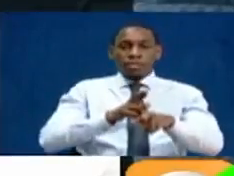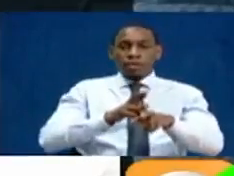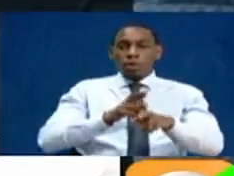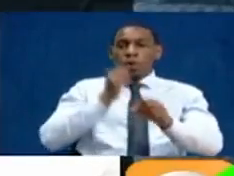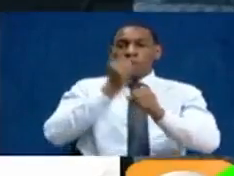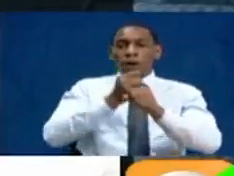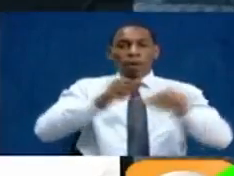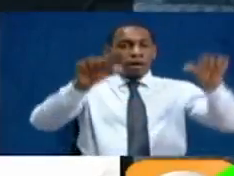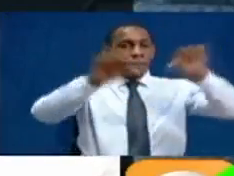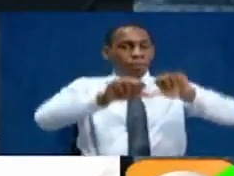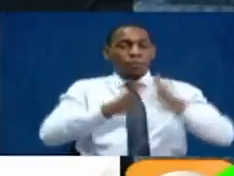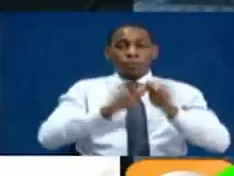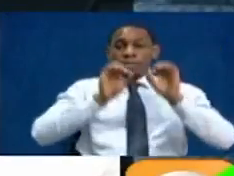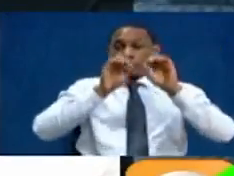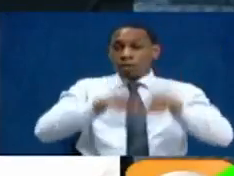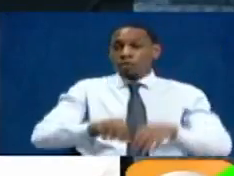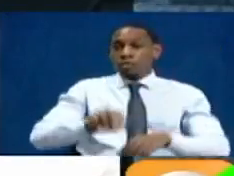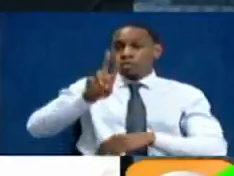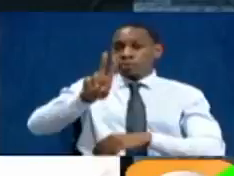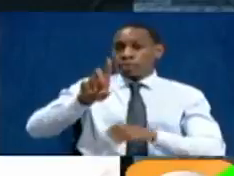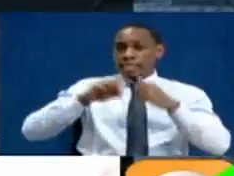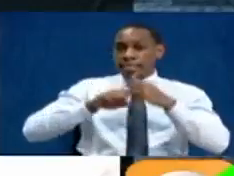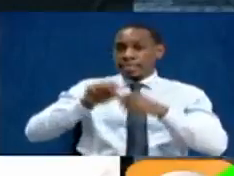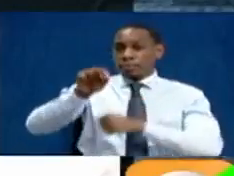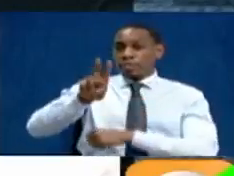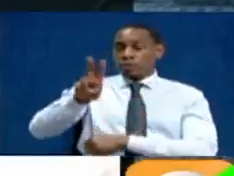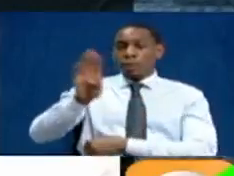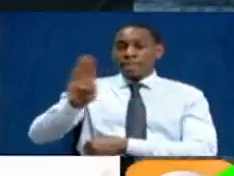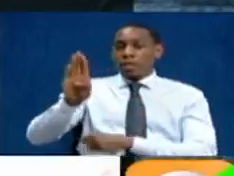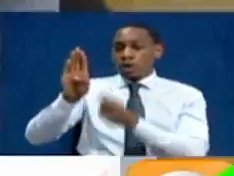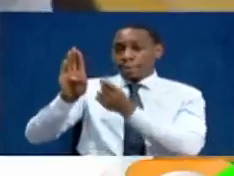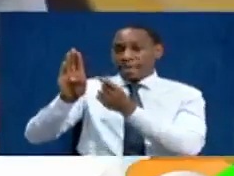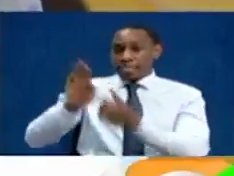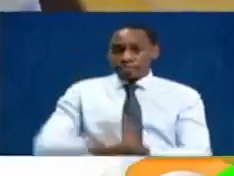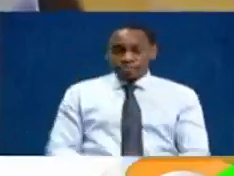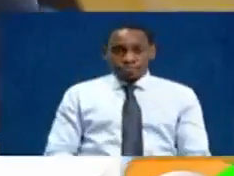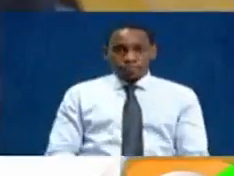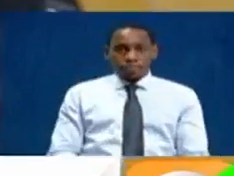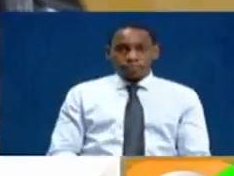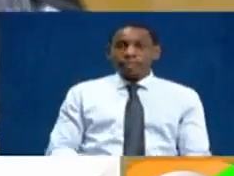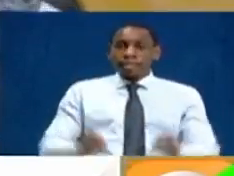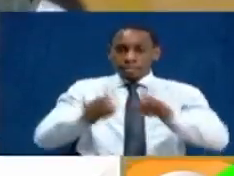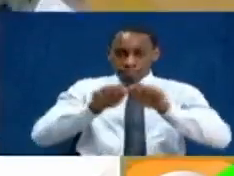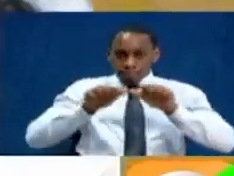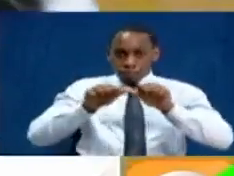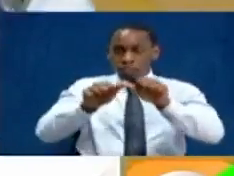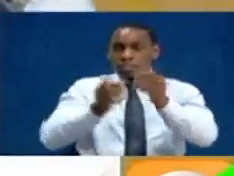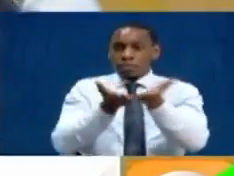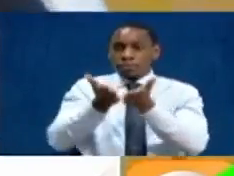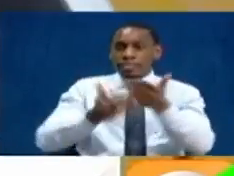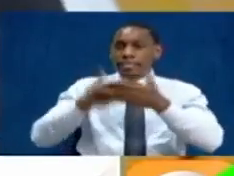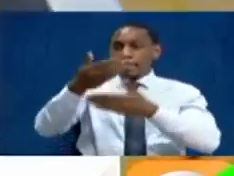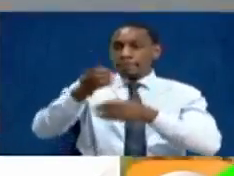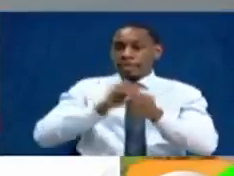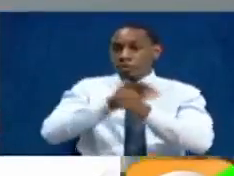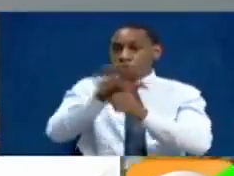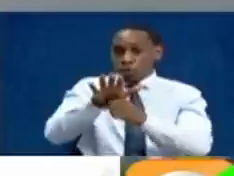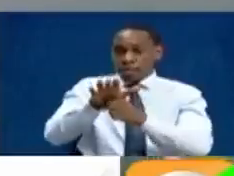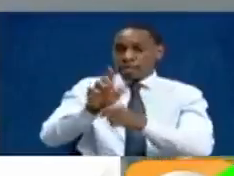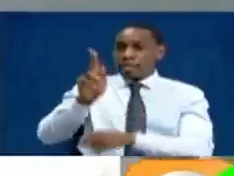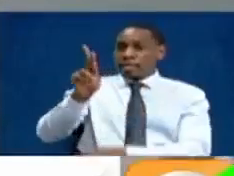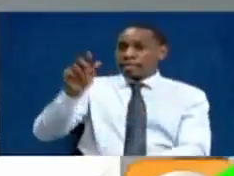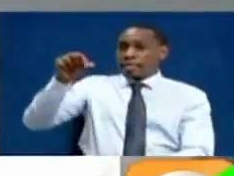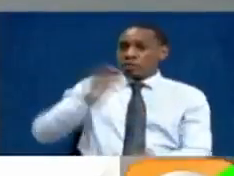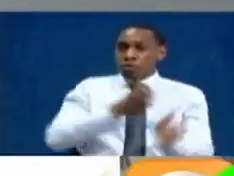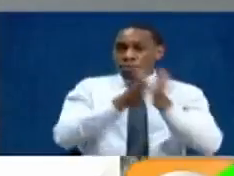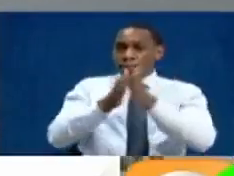worst-ever performance with a loss of 26.2 billion shillings. And to stay afloat after COVID-19, the